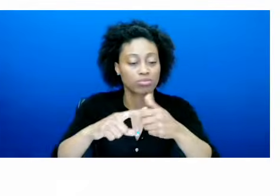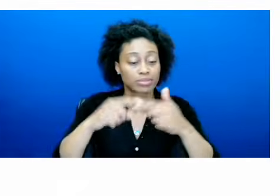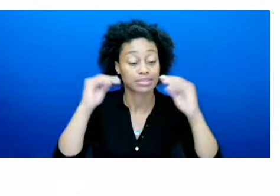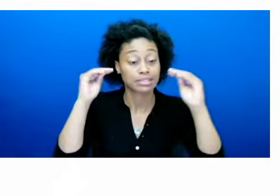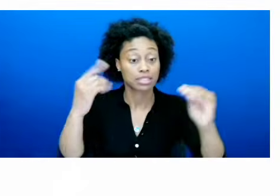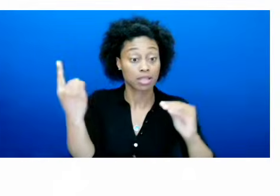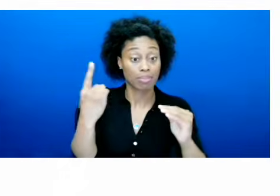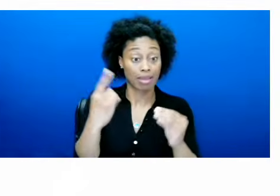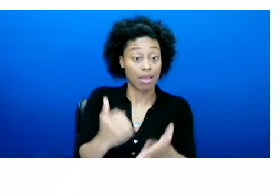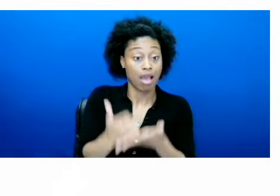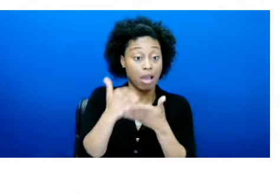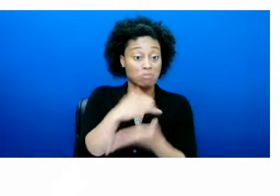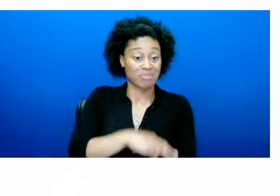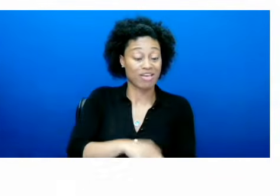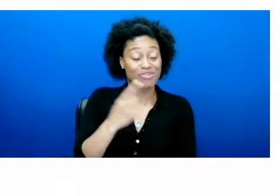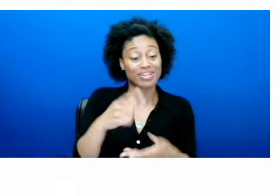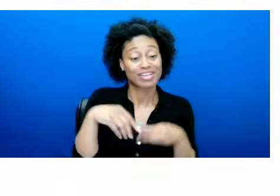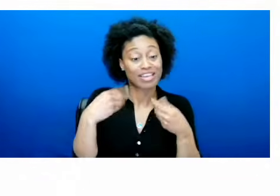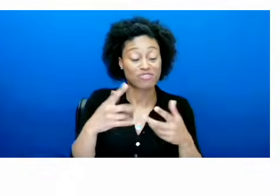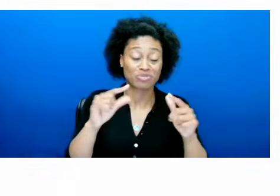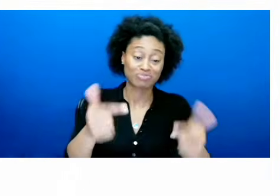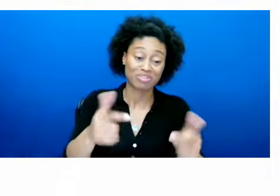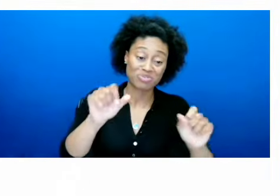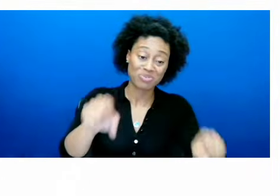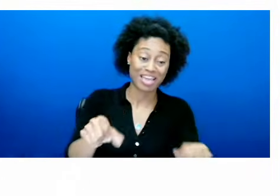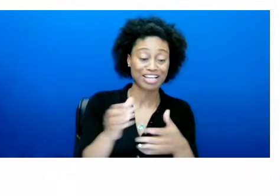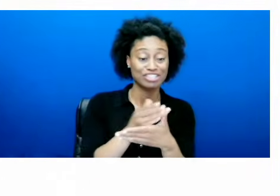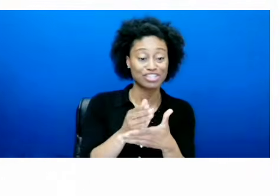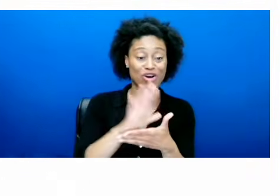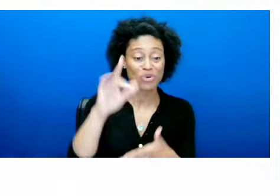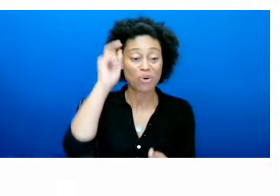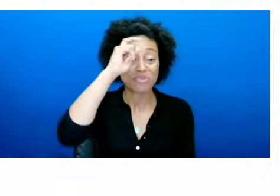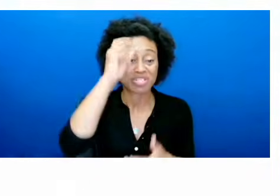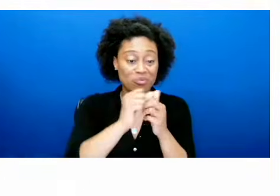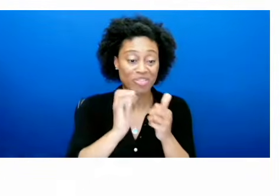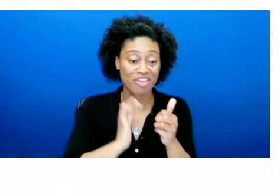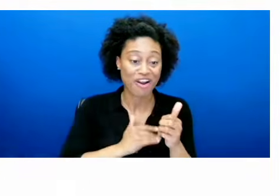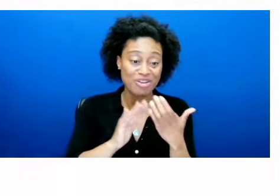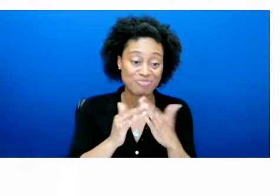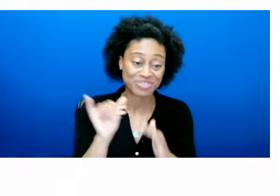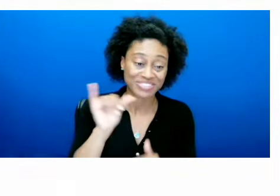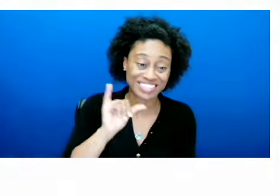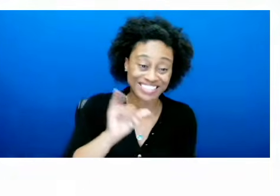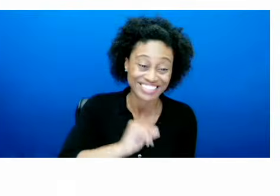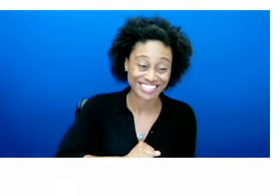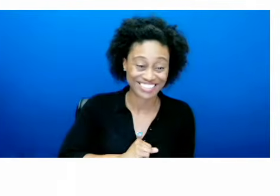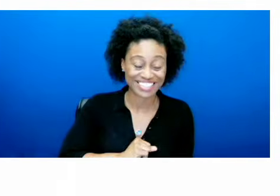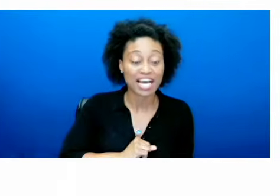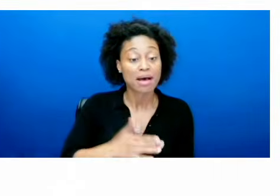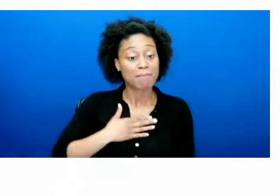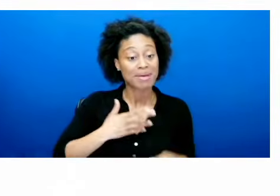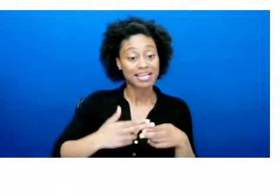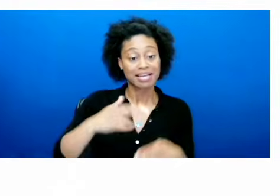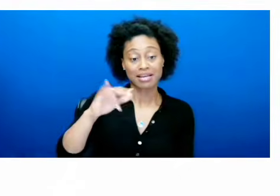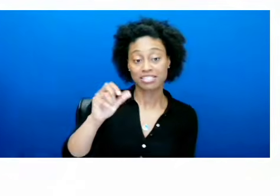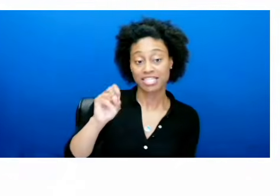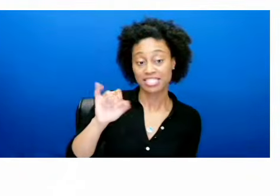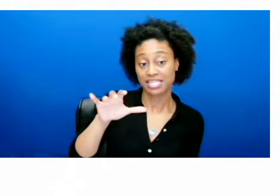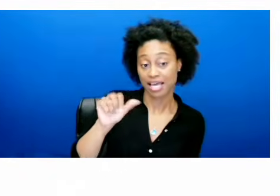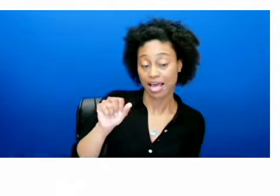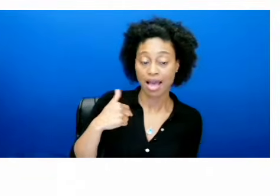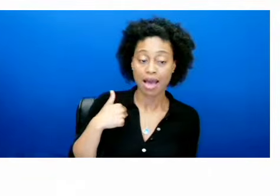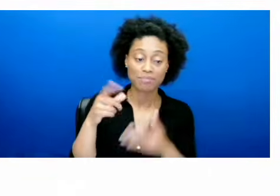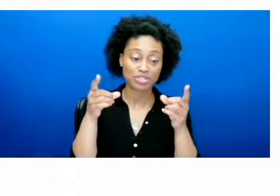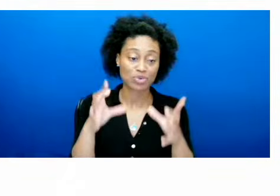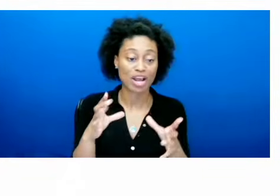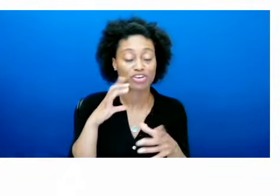you opportunity to share your wisdom with our community. So my name is Jessica, and I'm the Director of Programs here at